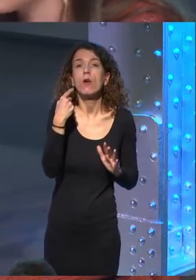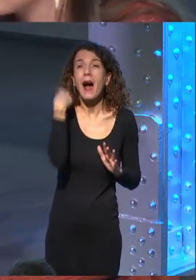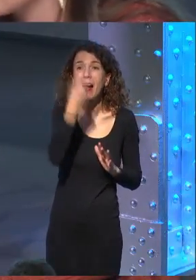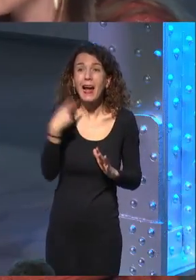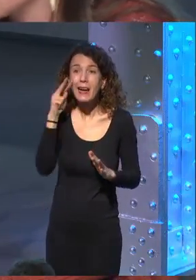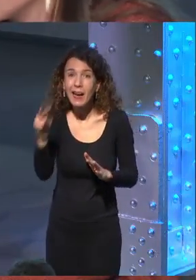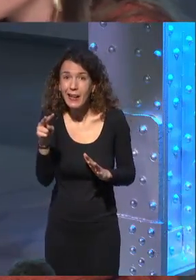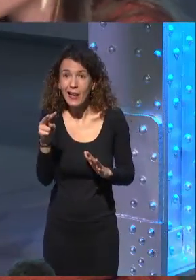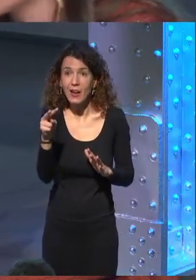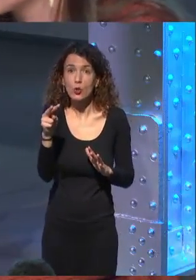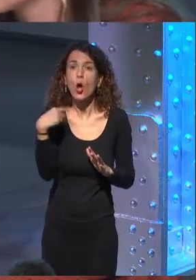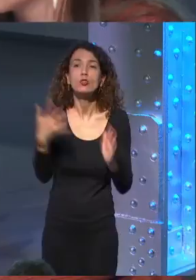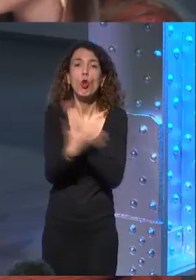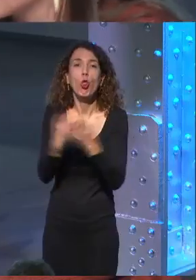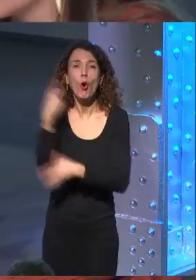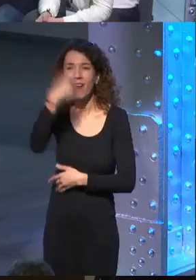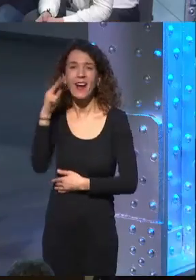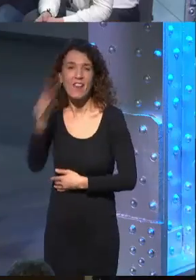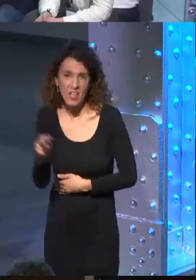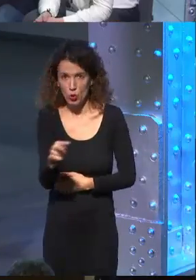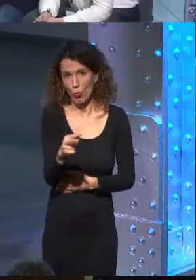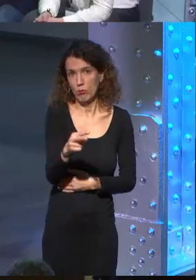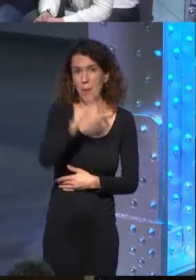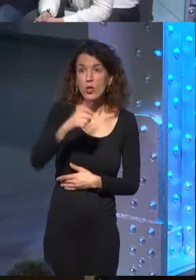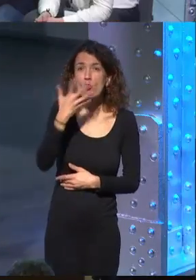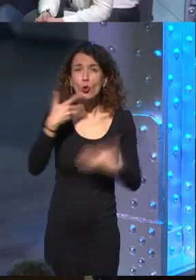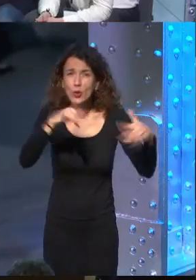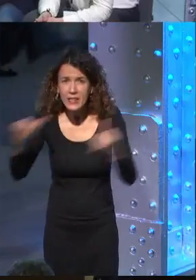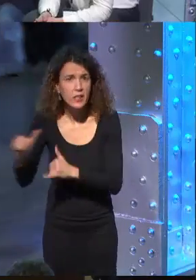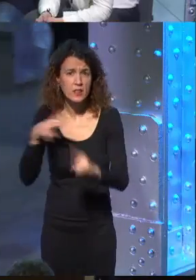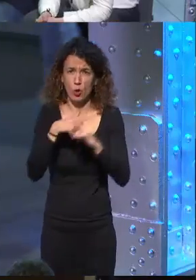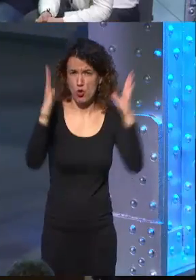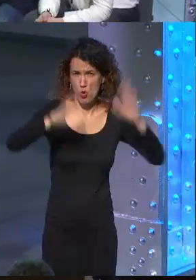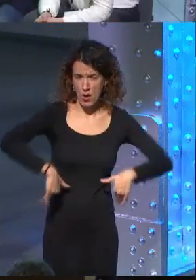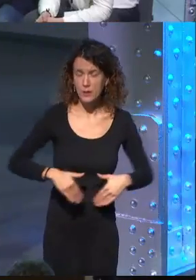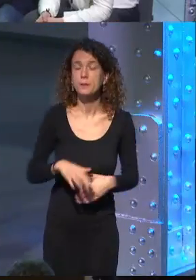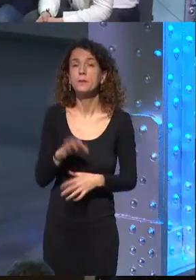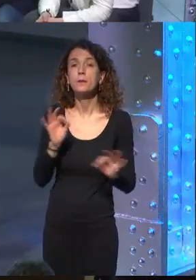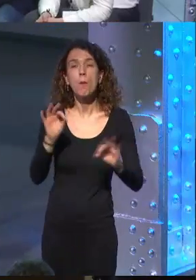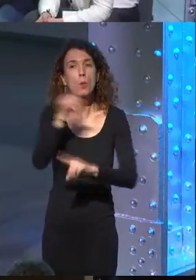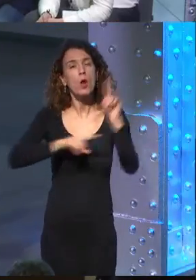Not knowing them or haven't seen their faces, I think that I don't have many followers.